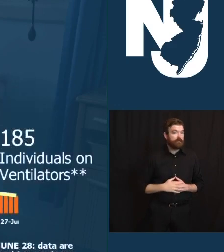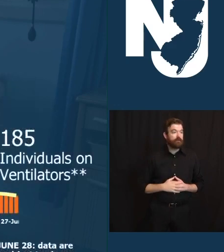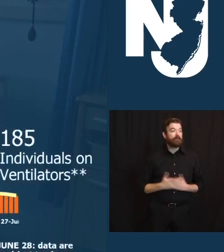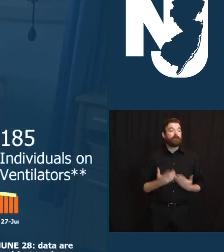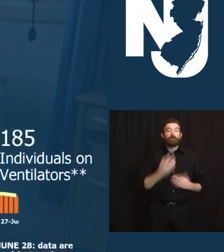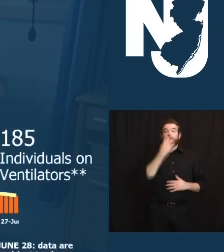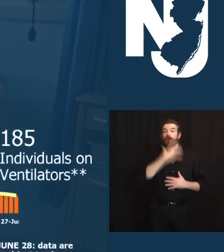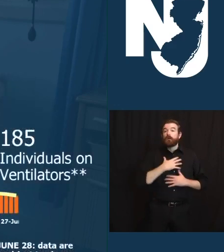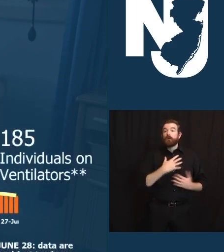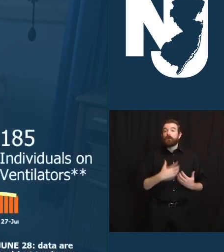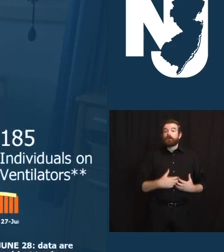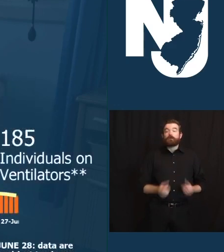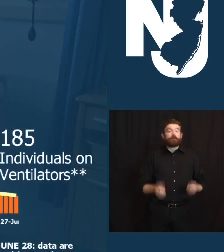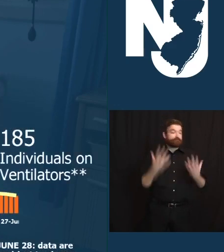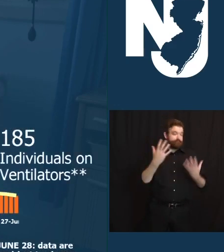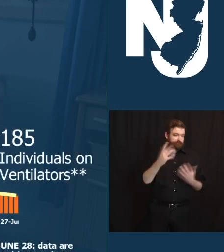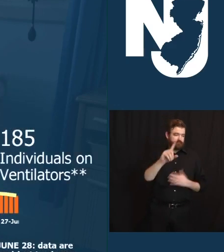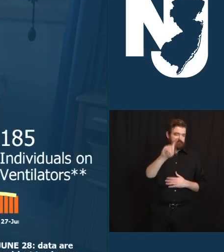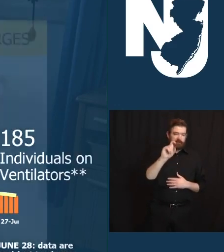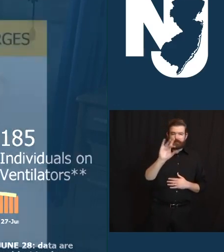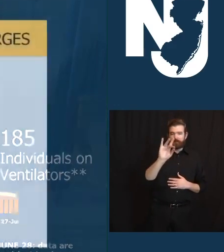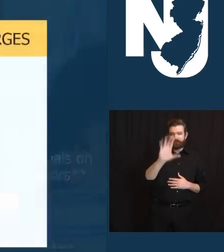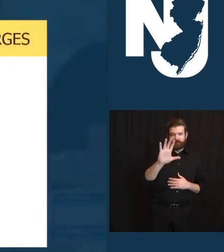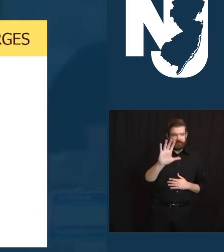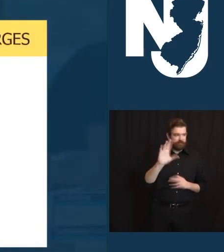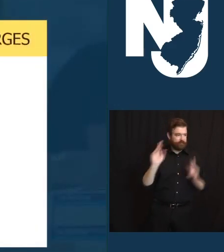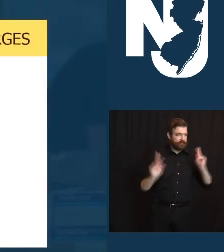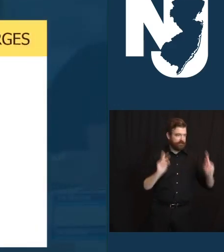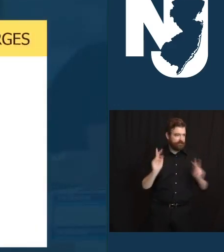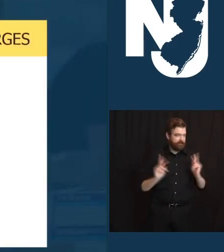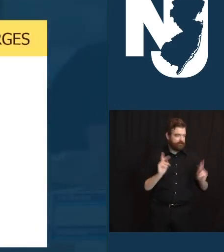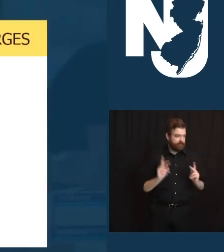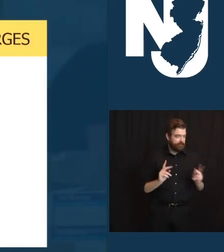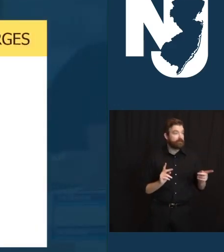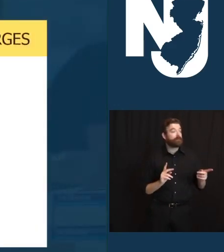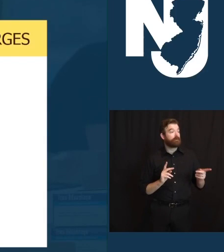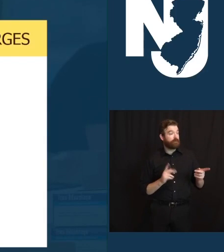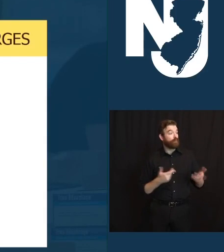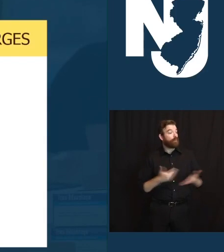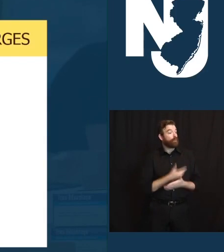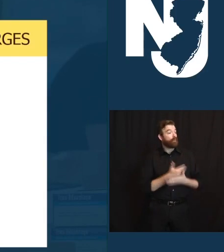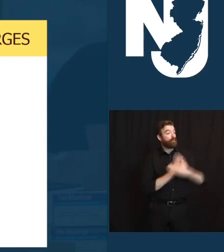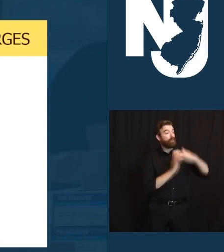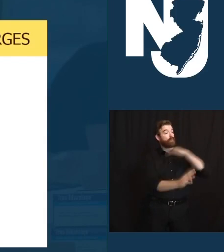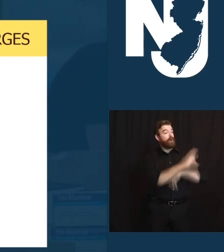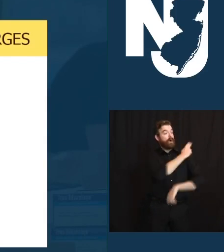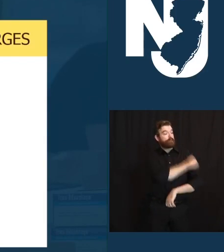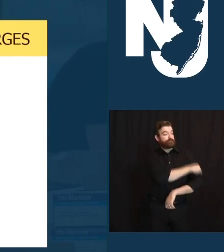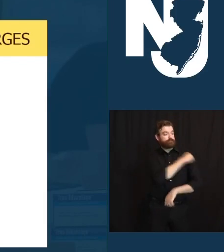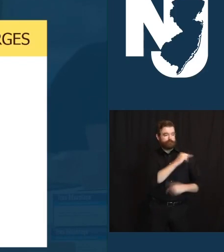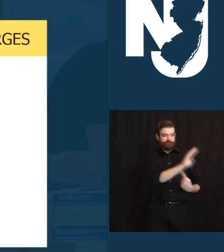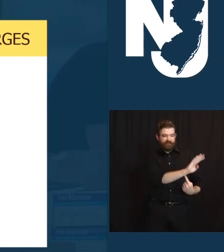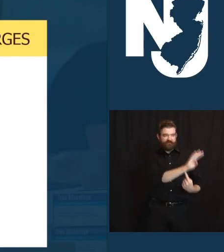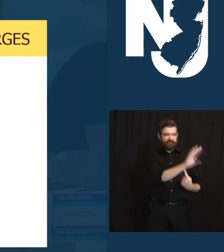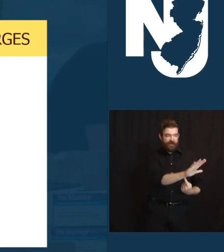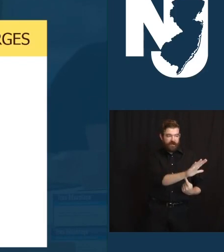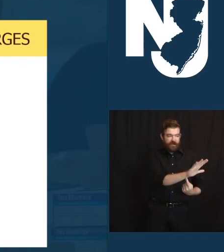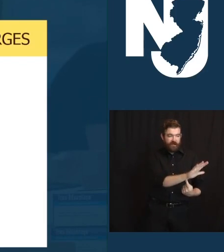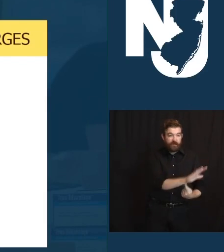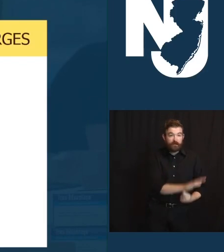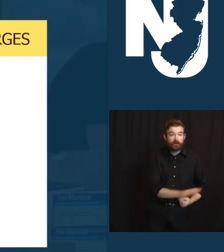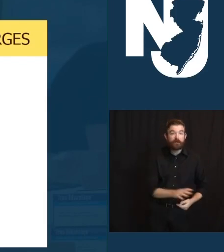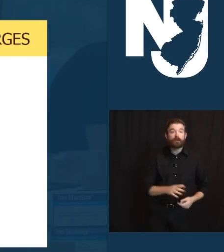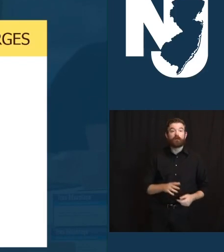use, 185. There were 45 new admissions of COVID-positive cases yesterday, while